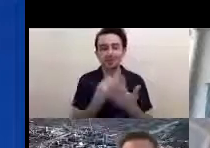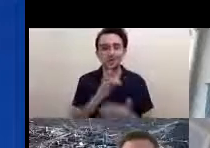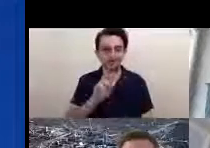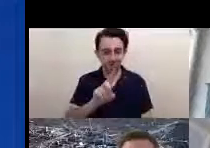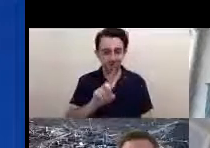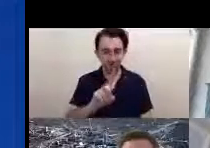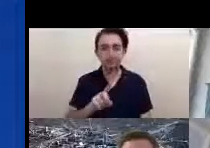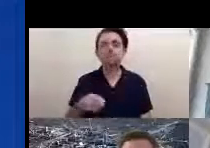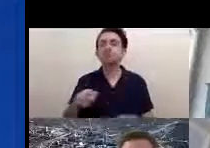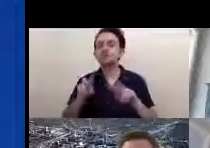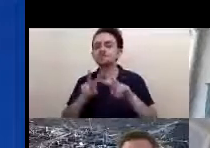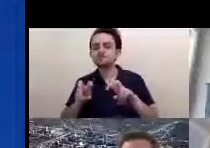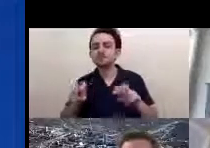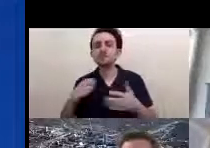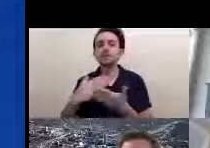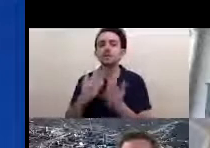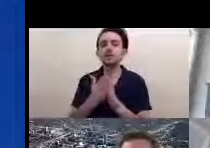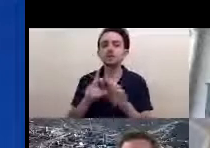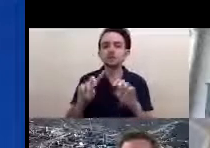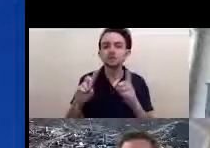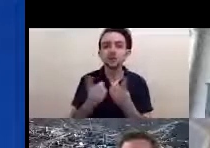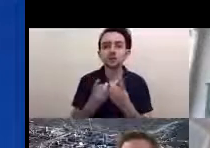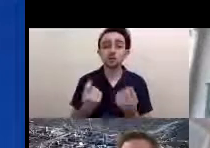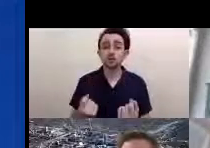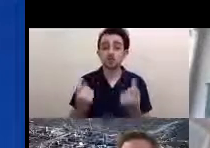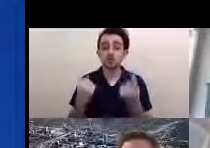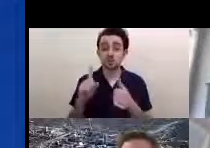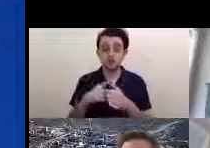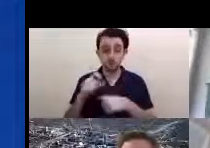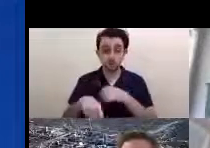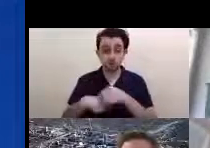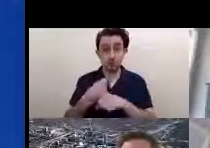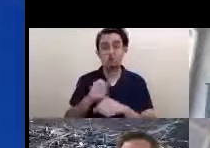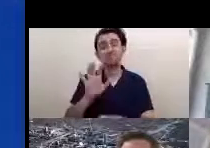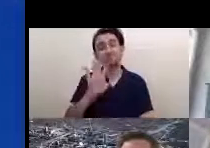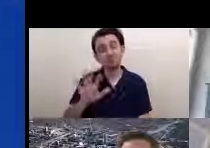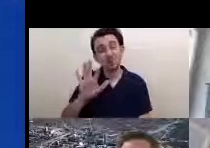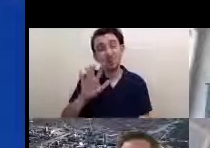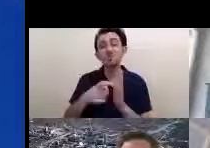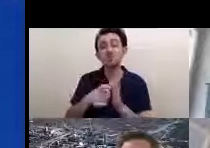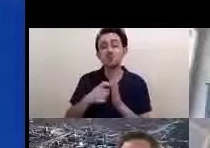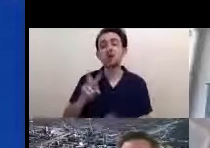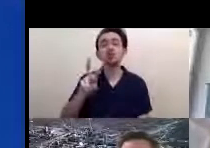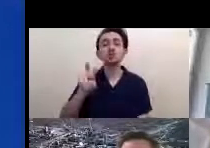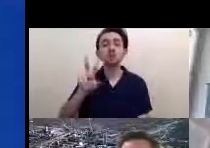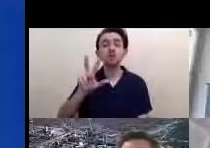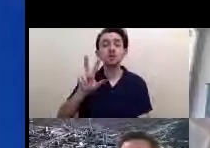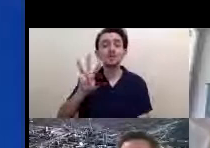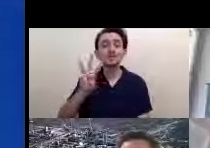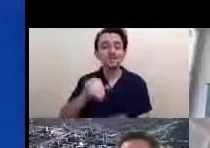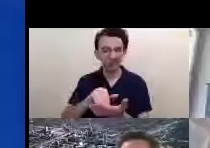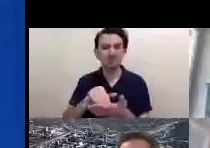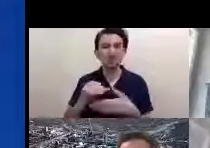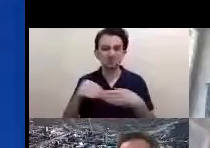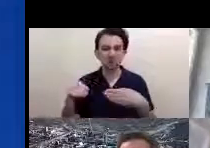department for spending in year one is about $236,000 in startup funds. And we think kind of roughly this